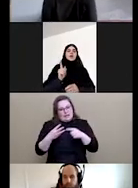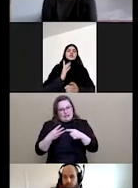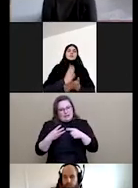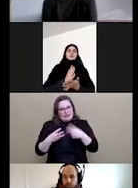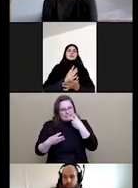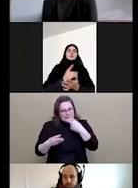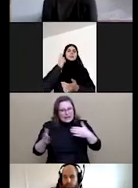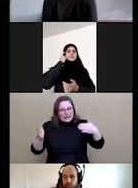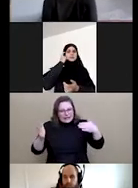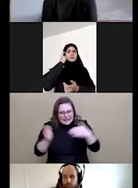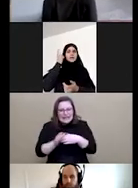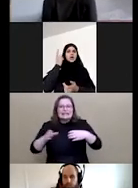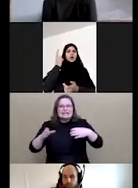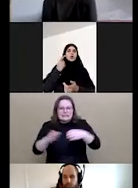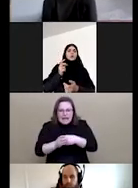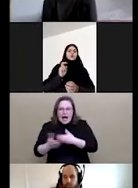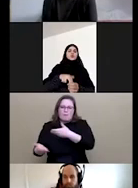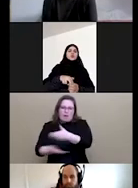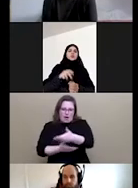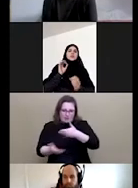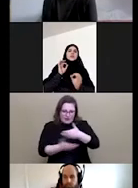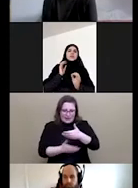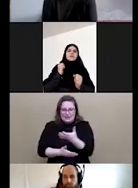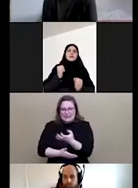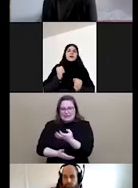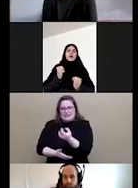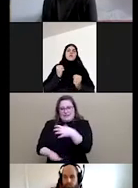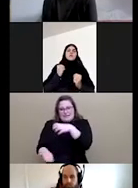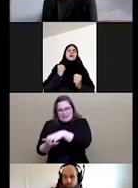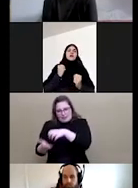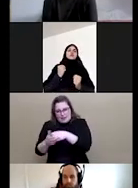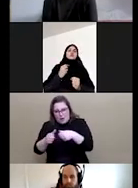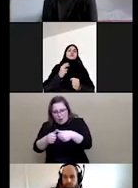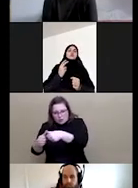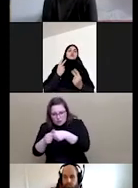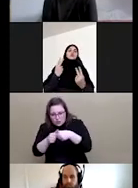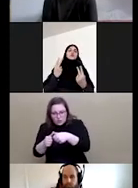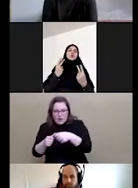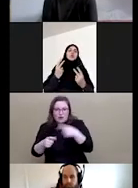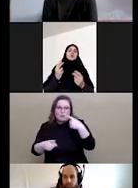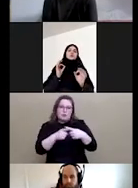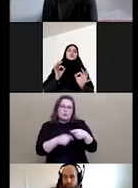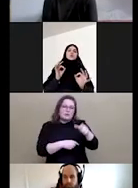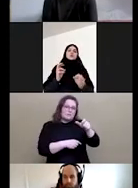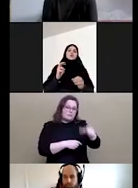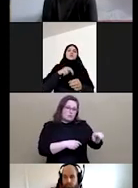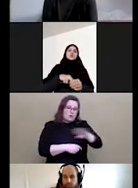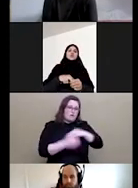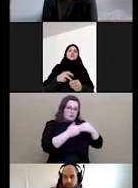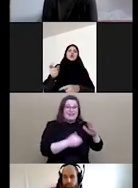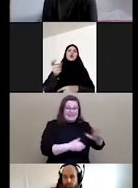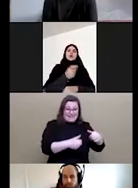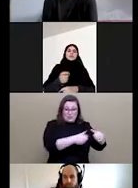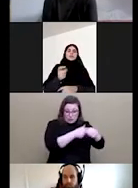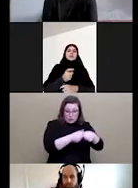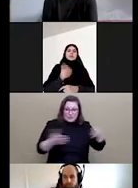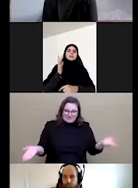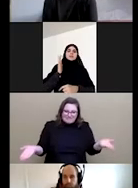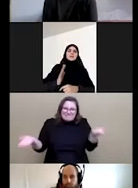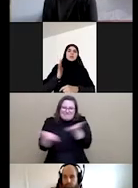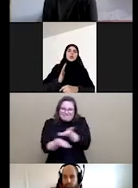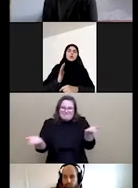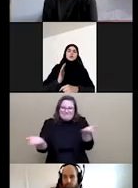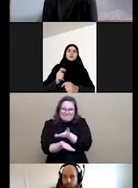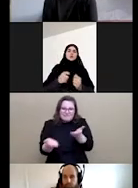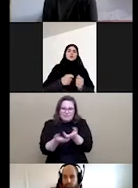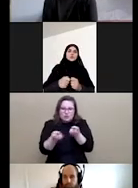between civil society organizations dealing with peace building and organizations of persons with disabilities to overcome lack of disability related